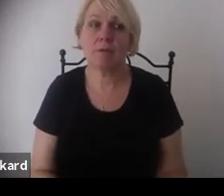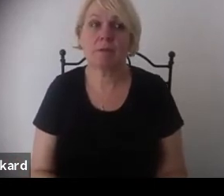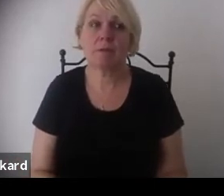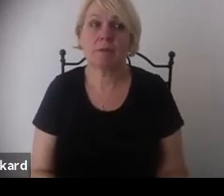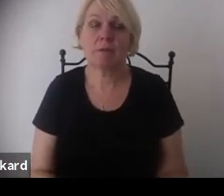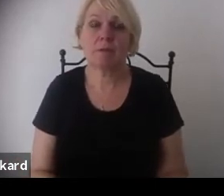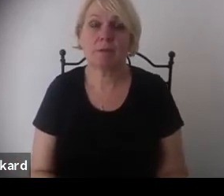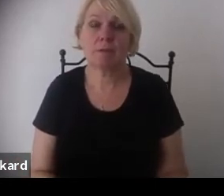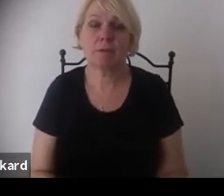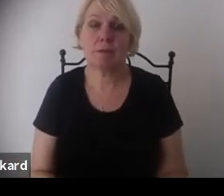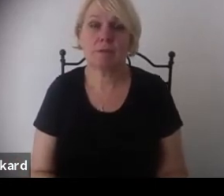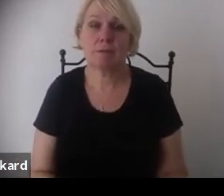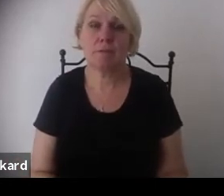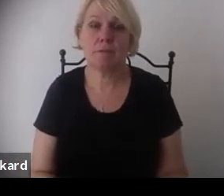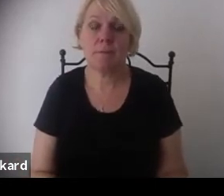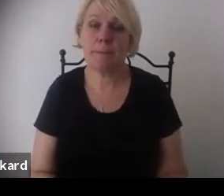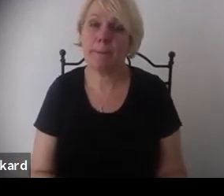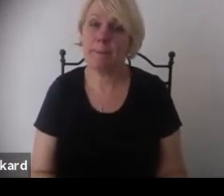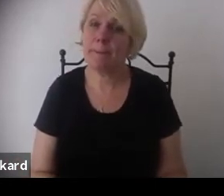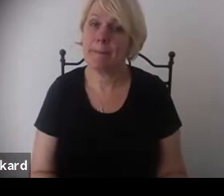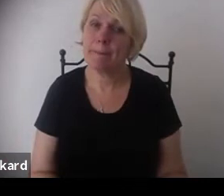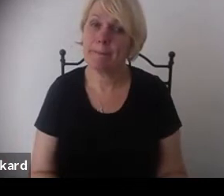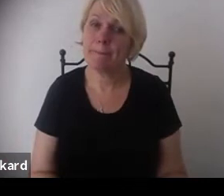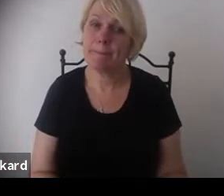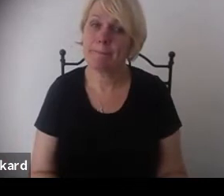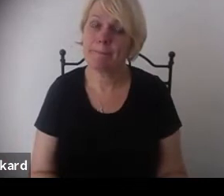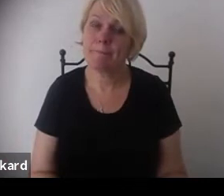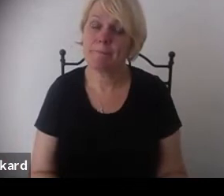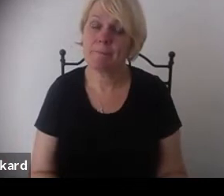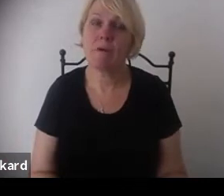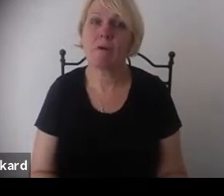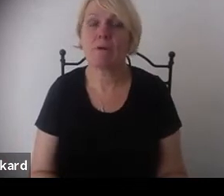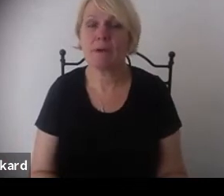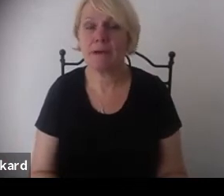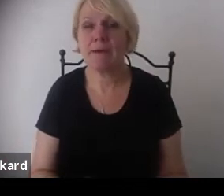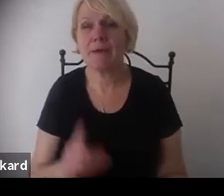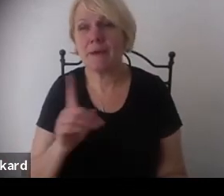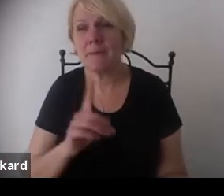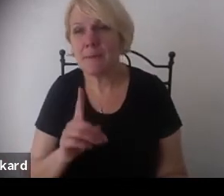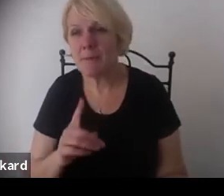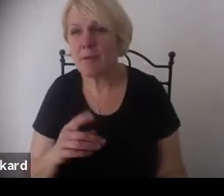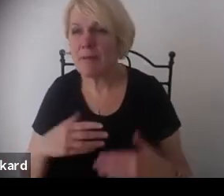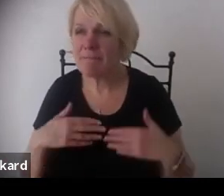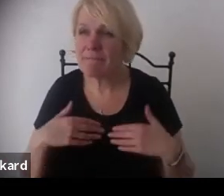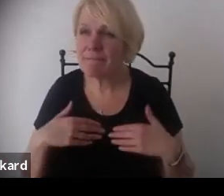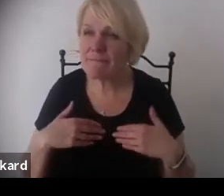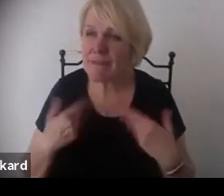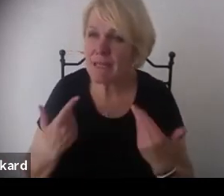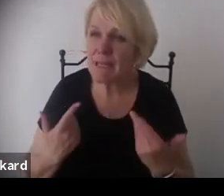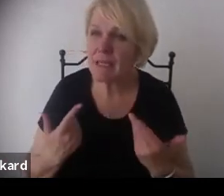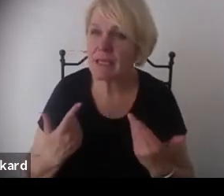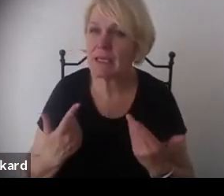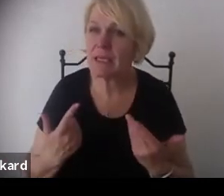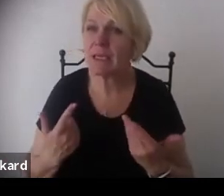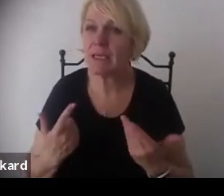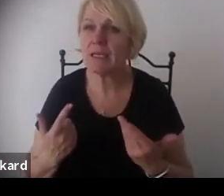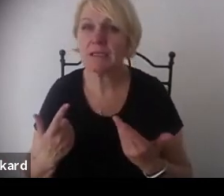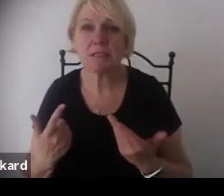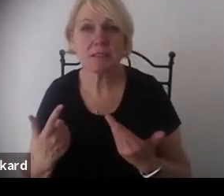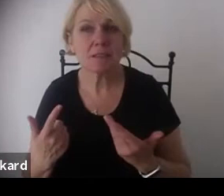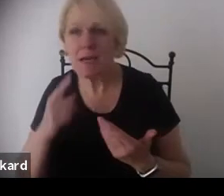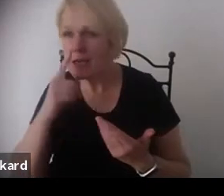of this, but it's, I guess if you're feeling it on the other end and maybe you don't feel that you're getting the right level of support or access, it's